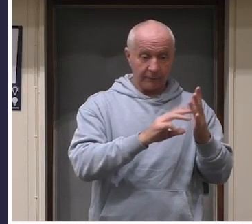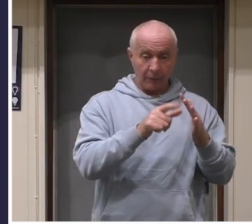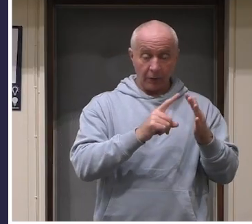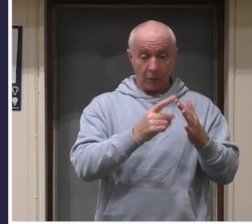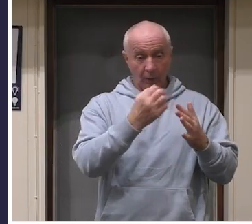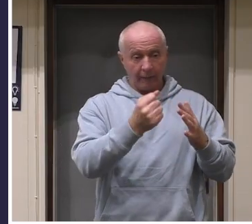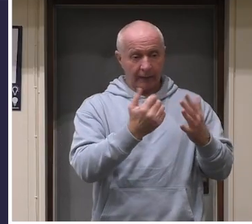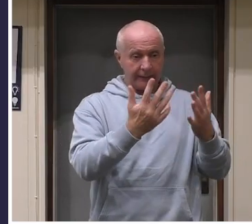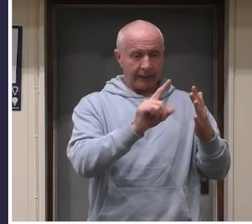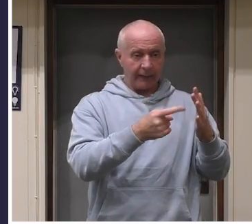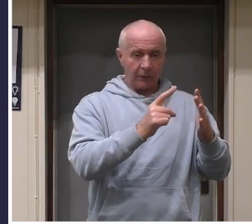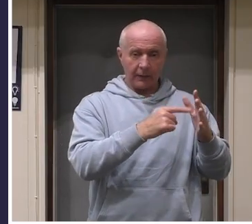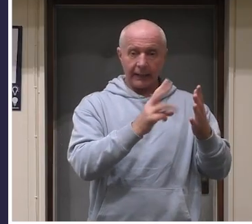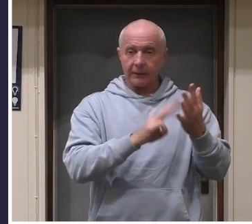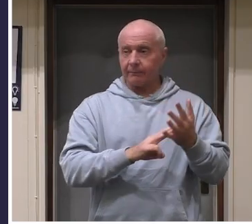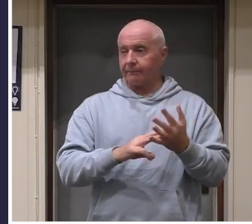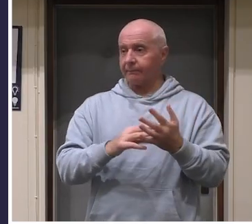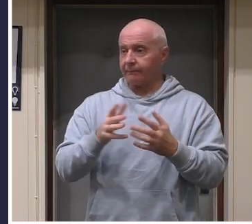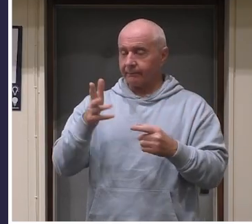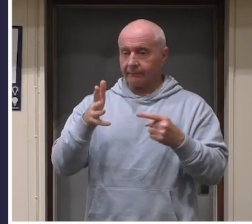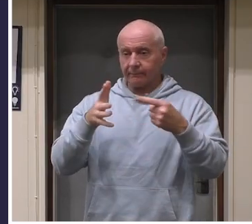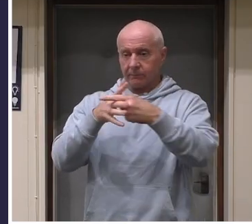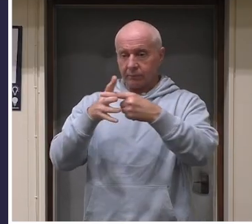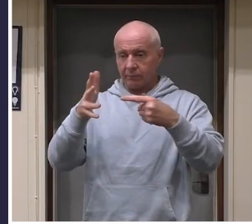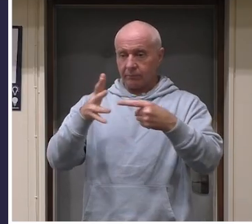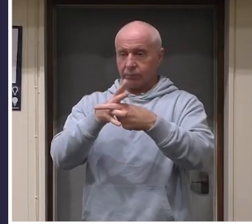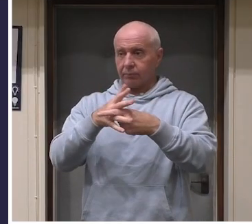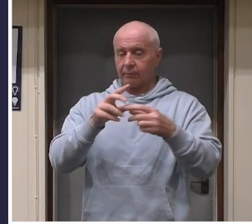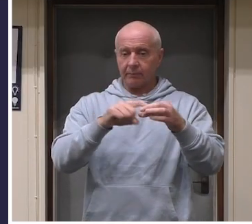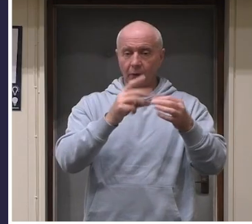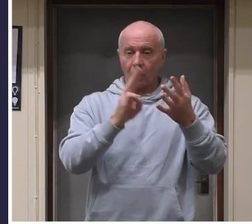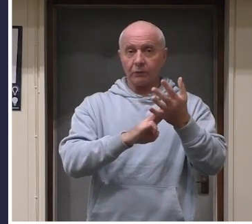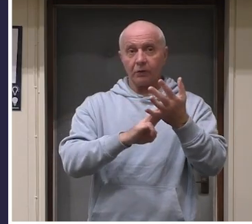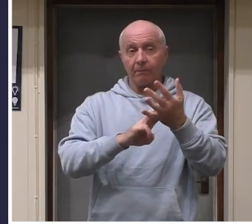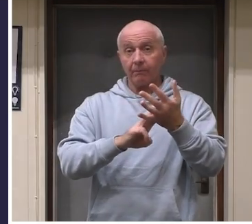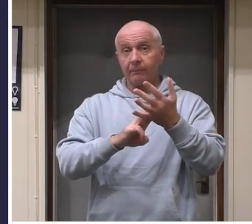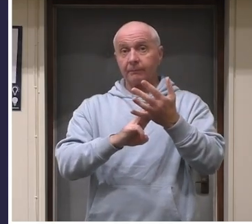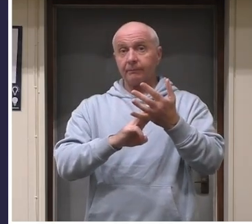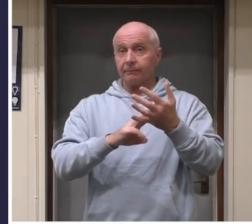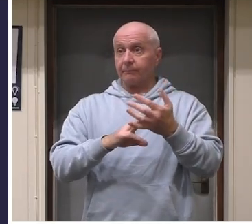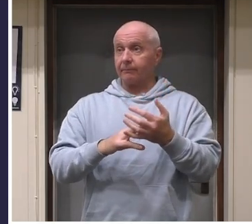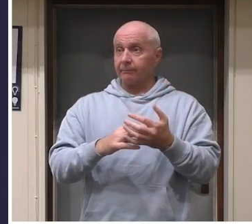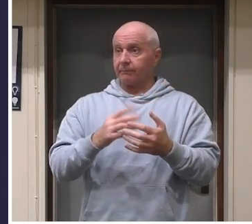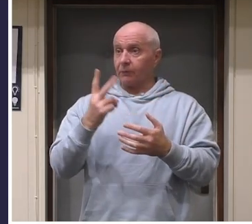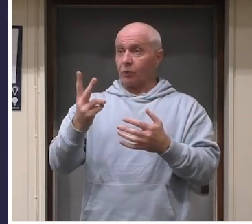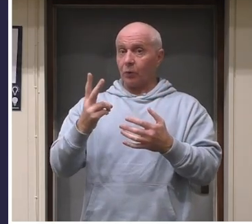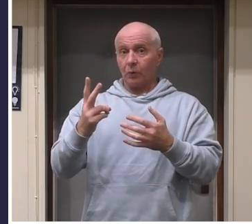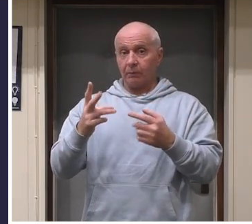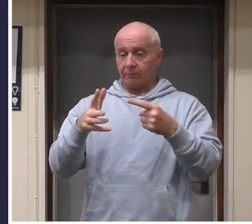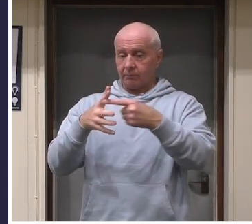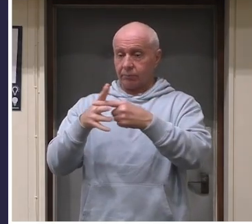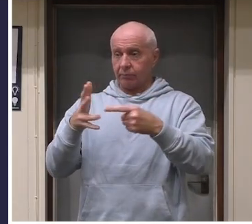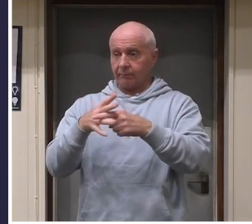10,000 atoms, was in two places at once, or exhibits quantum superpositions. Their wave nature is apparent in